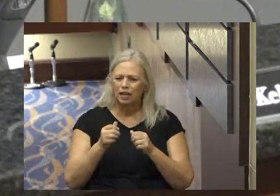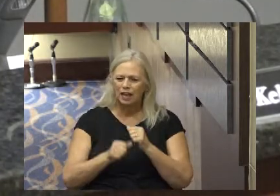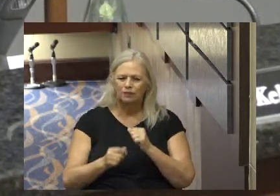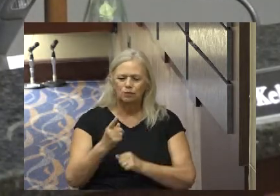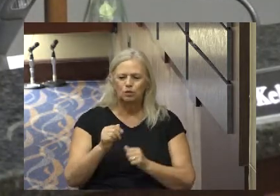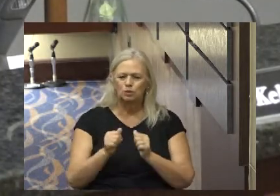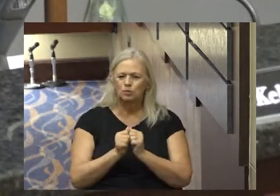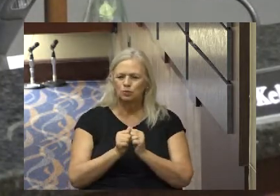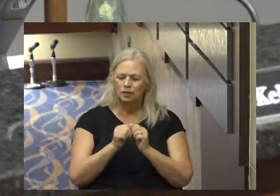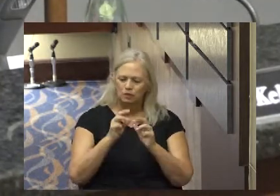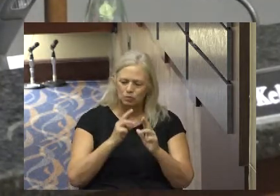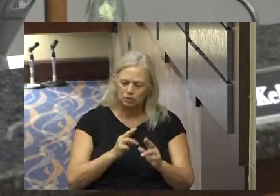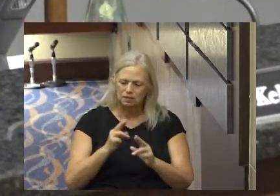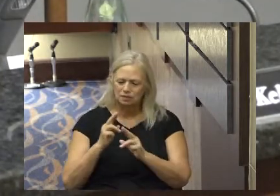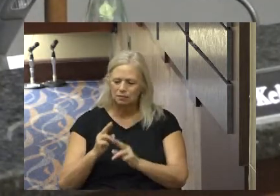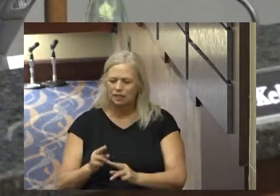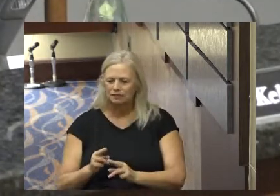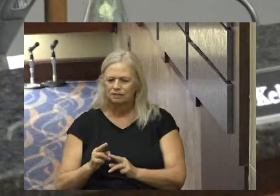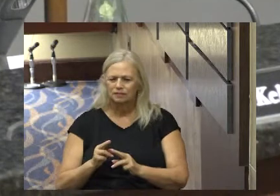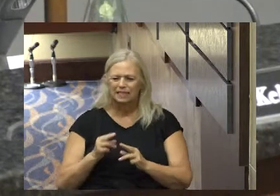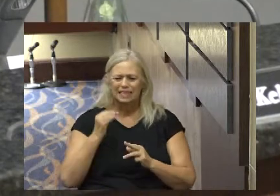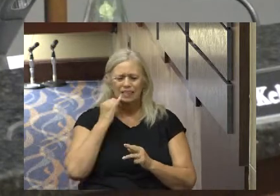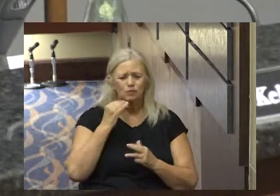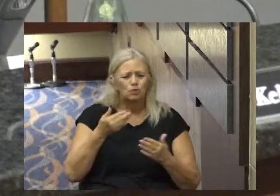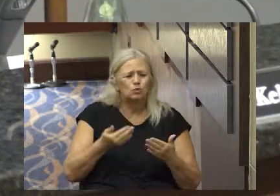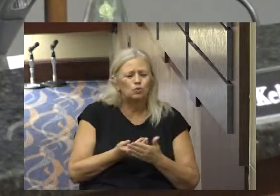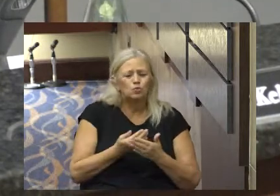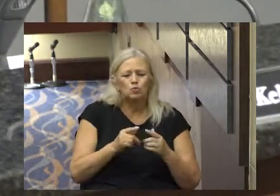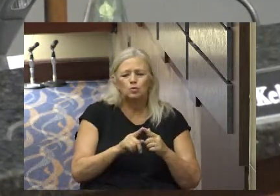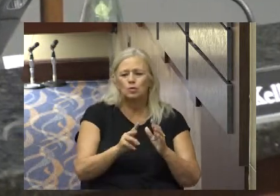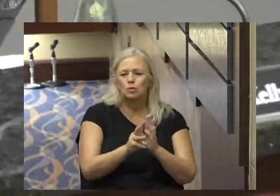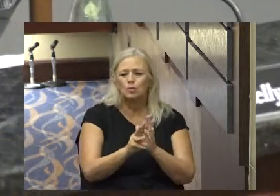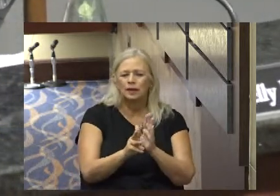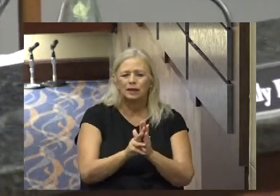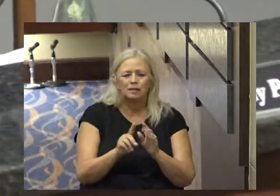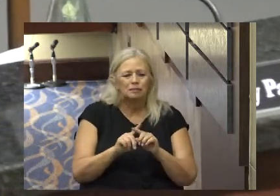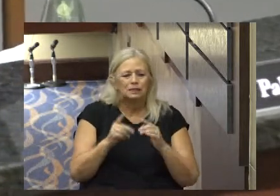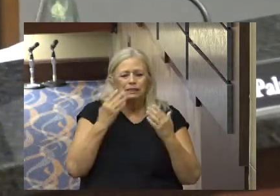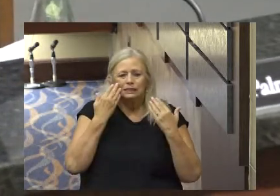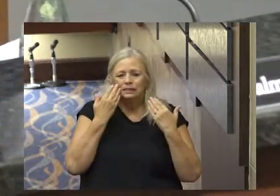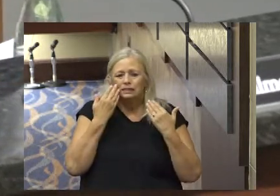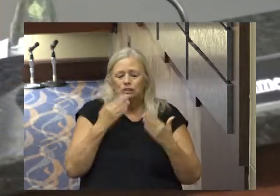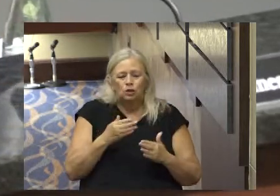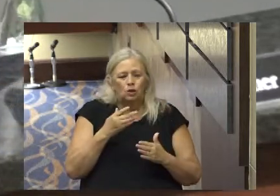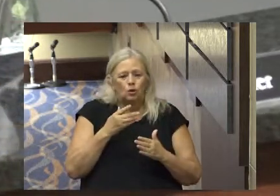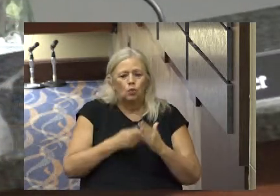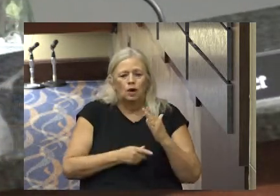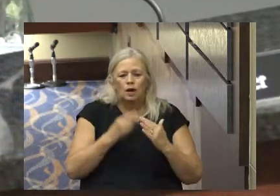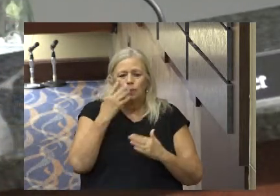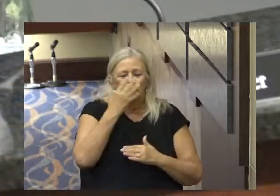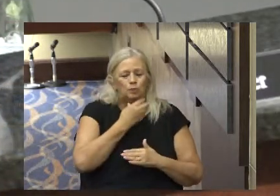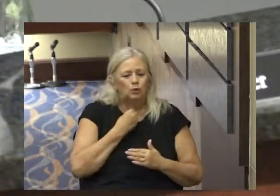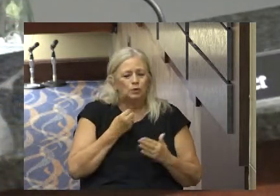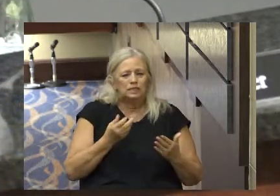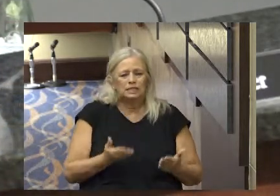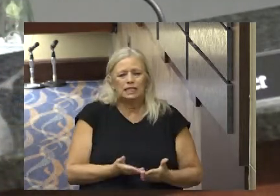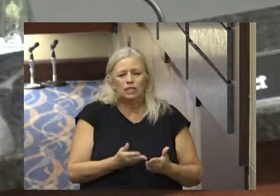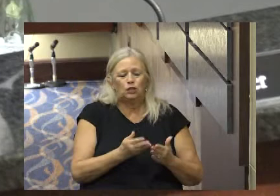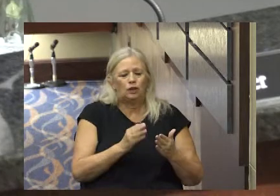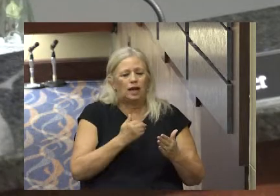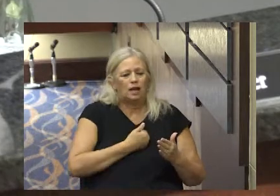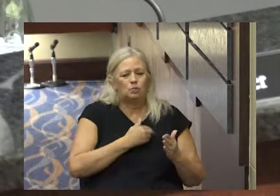of they're a brand new Wacoan that doesn't yet know what beauty exists in our city, or they are